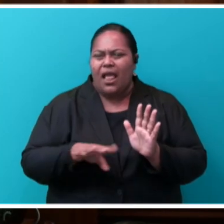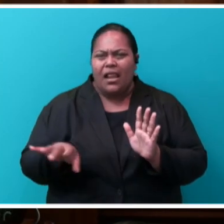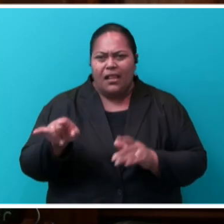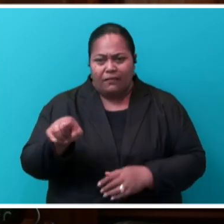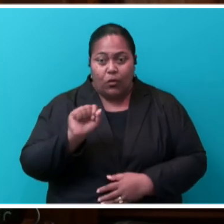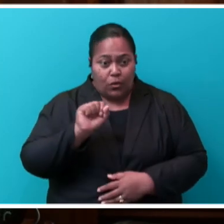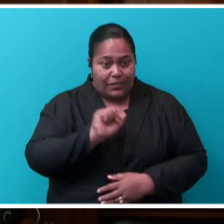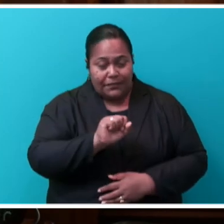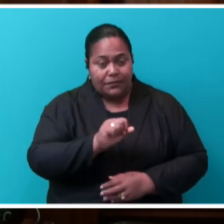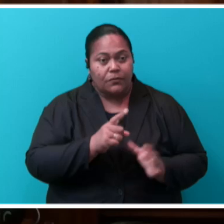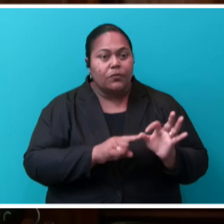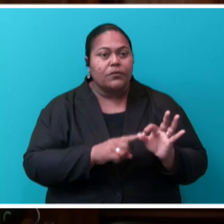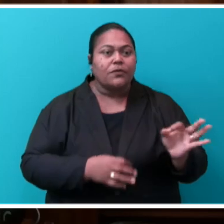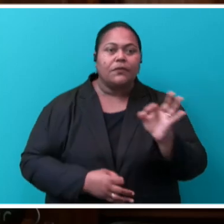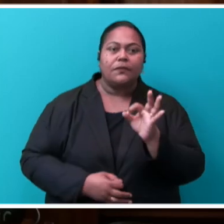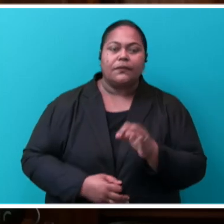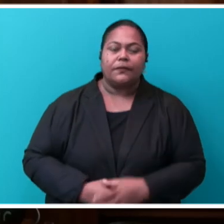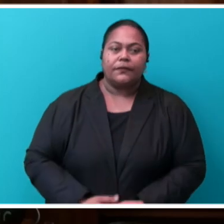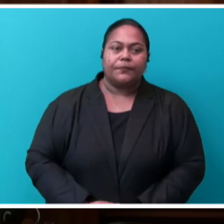question. Perhaps